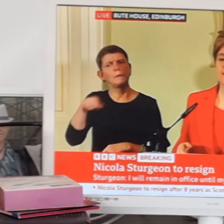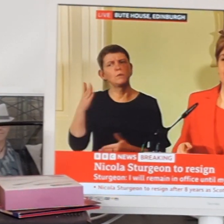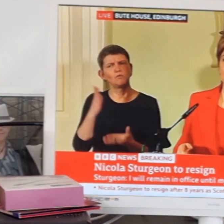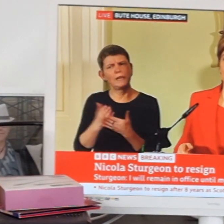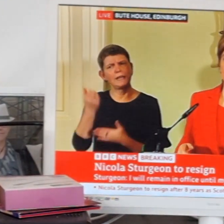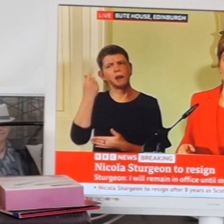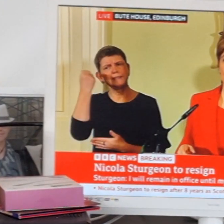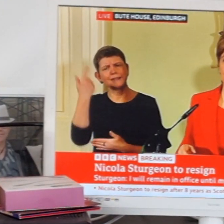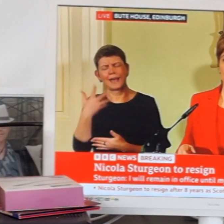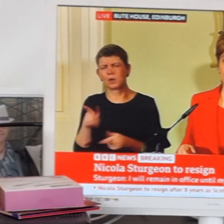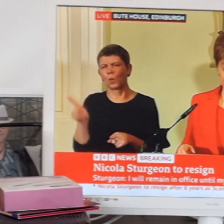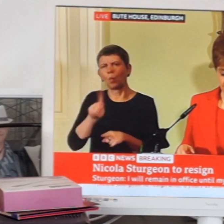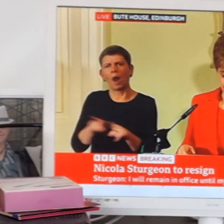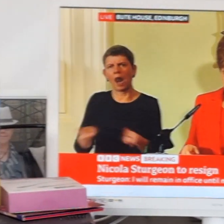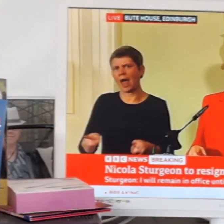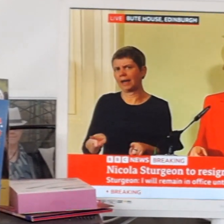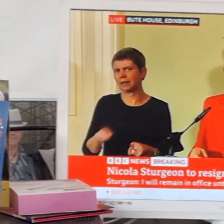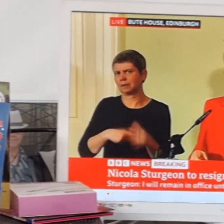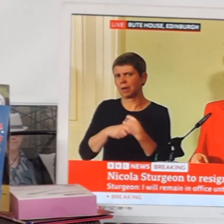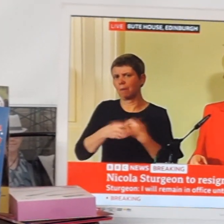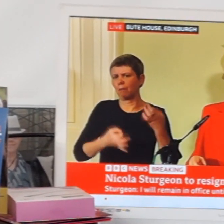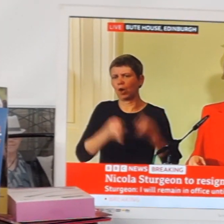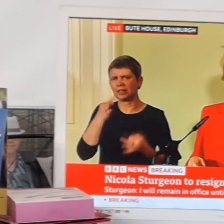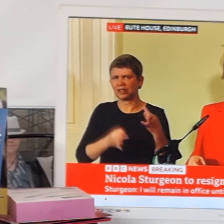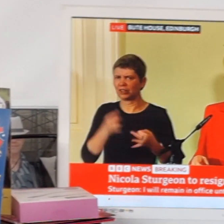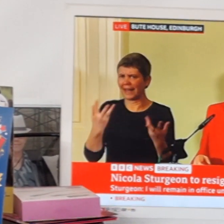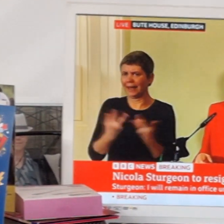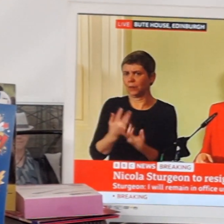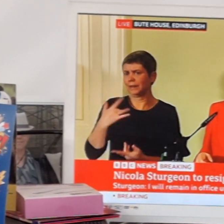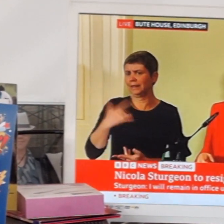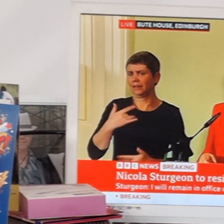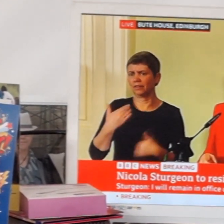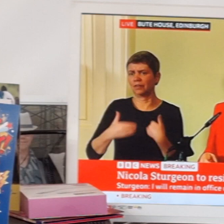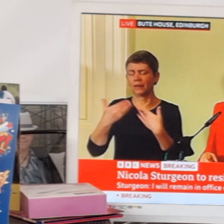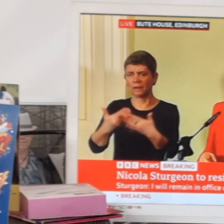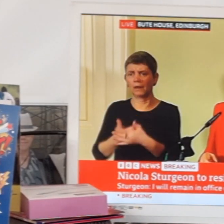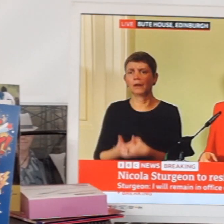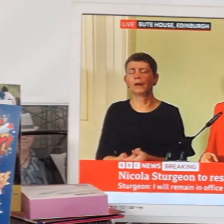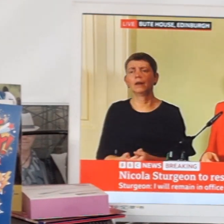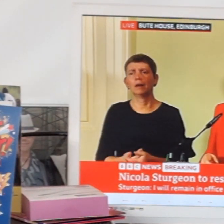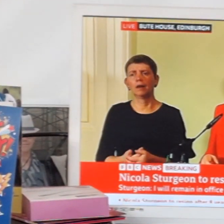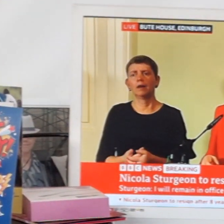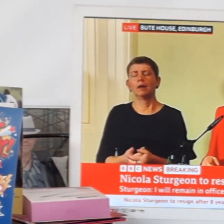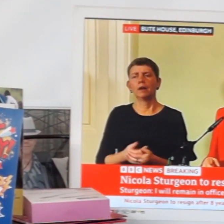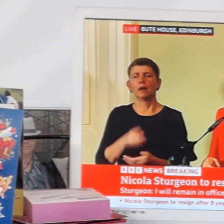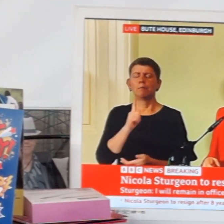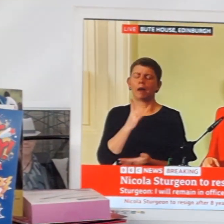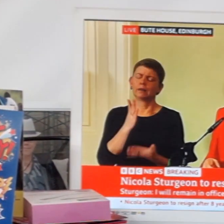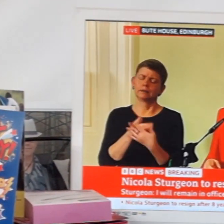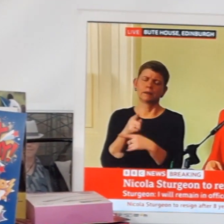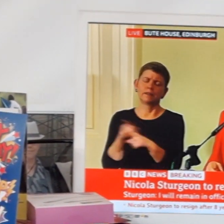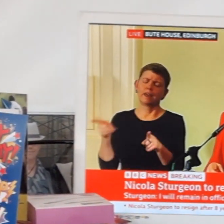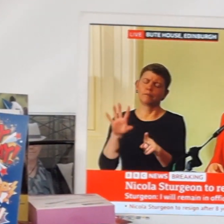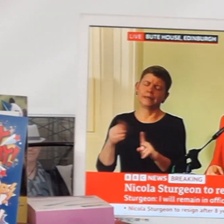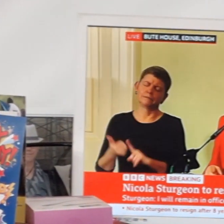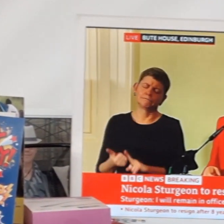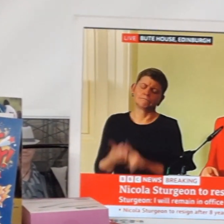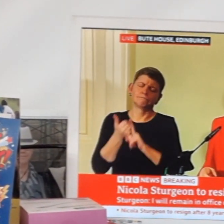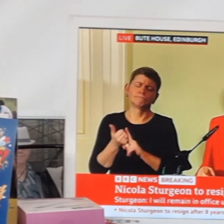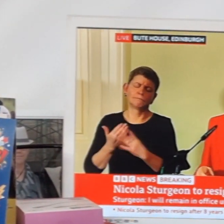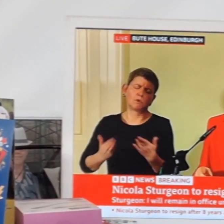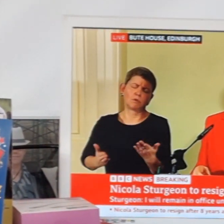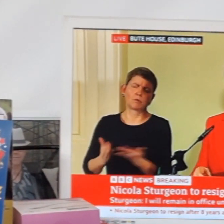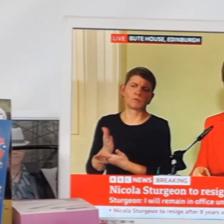pay for the jobs we choose to do. Mine have been my rock throughout. And of